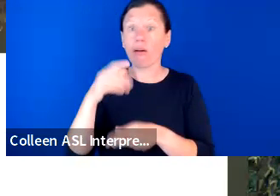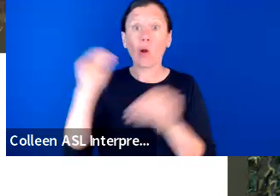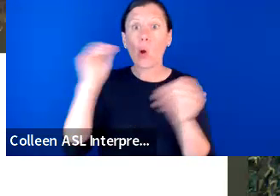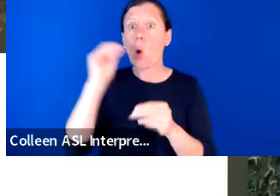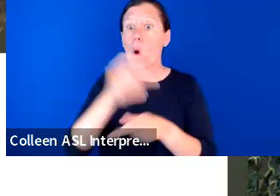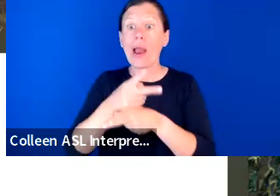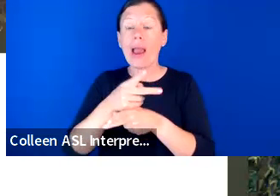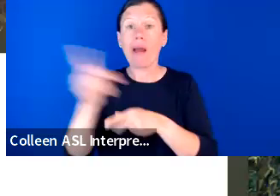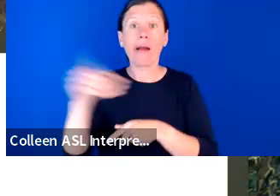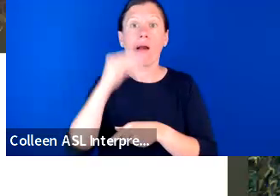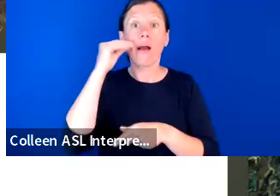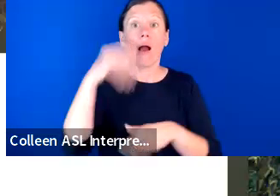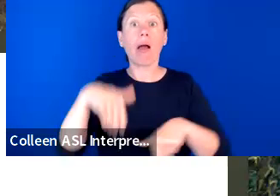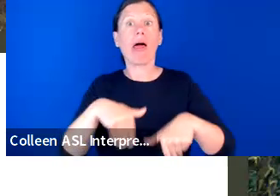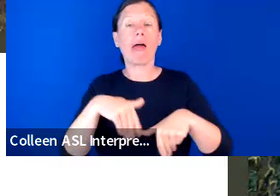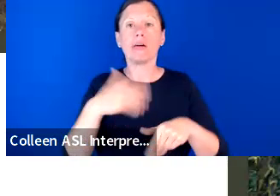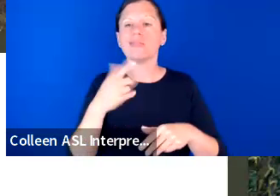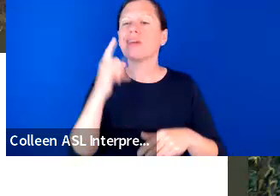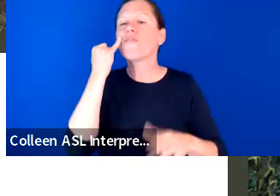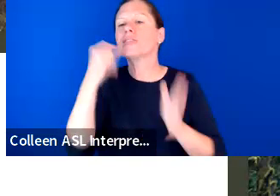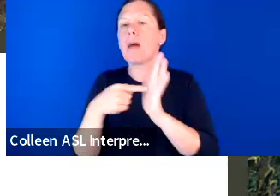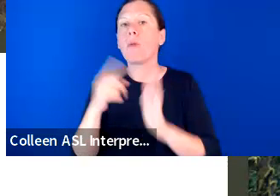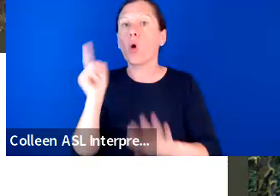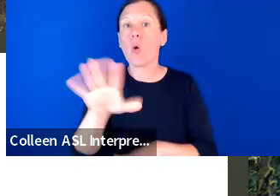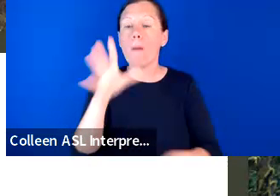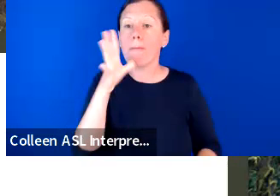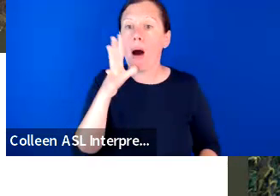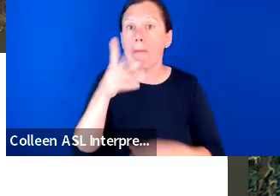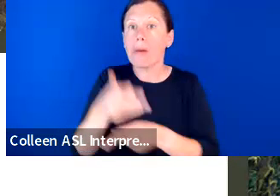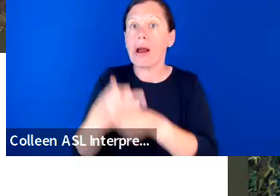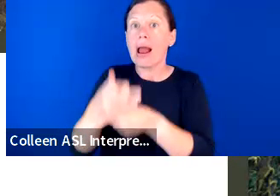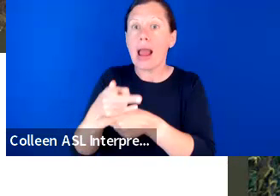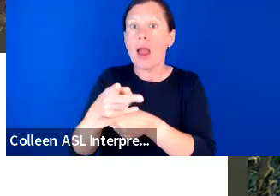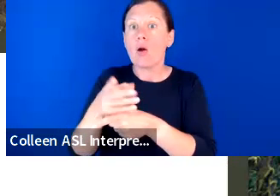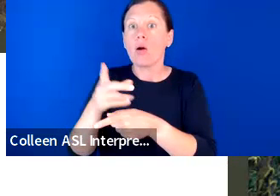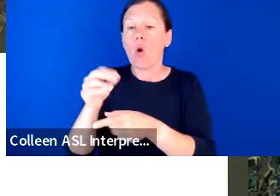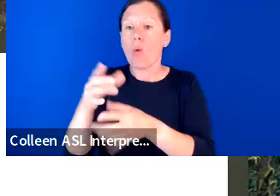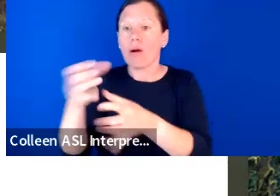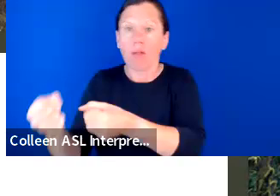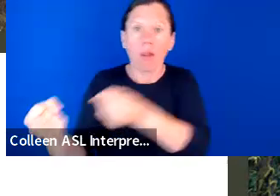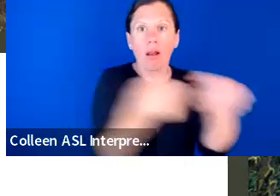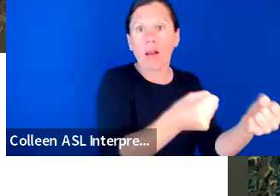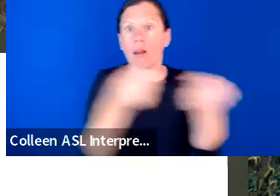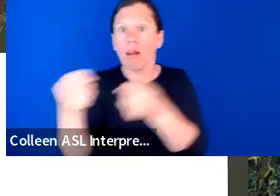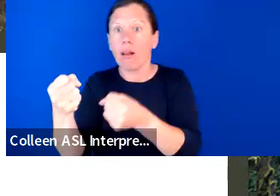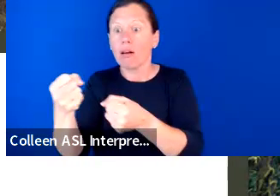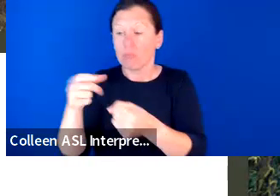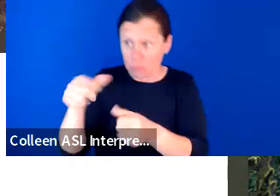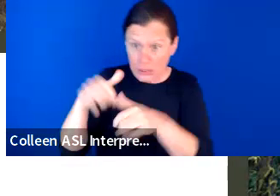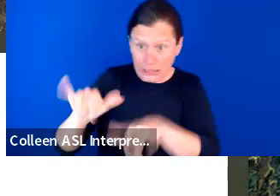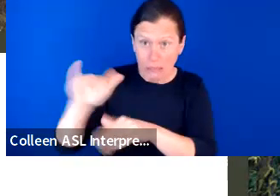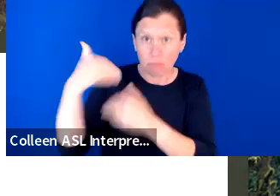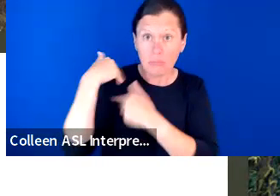times a week to cook meals or drive her to appointments and make sure she's taken her medications. These are all common